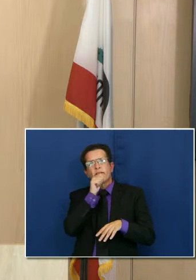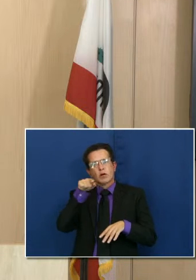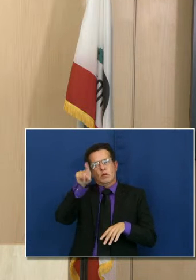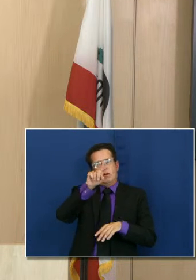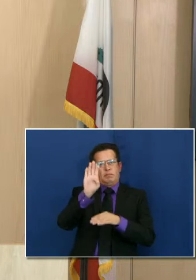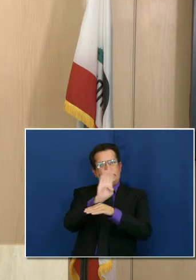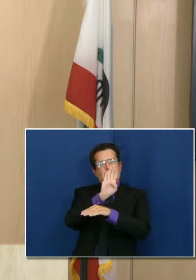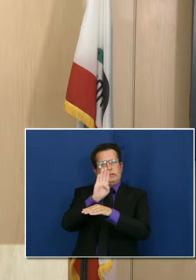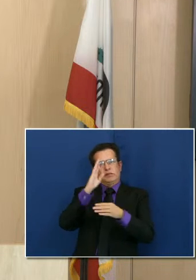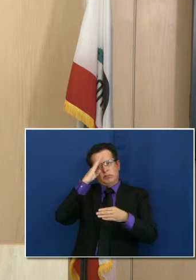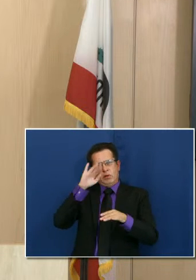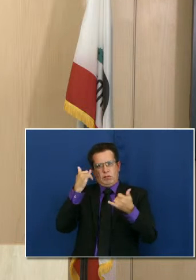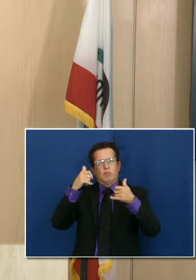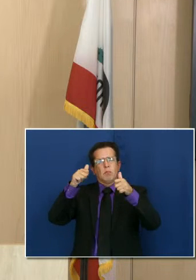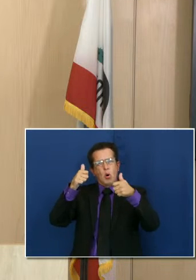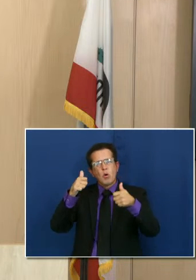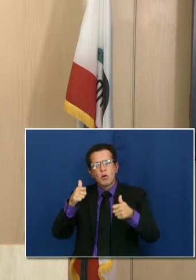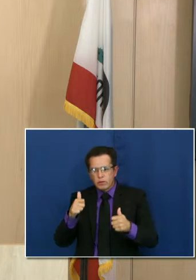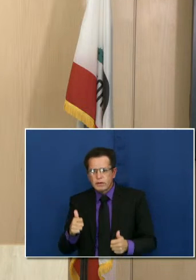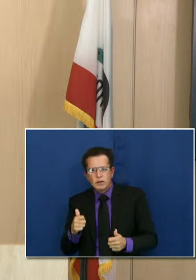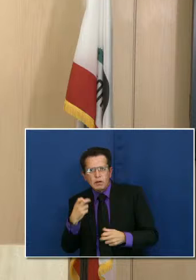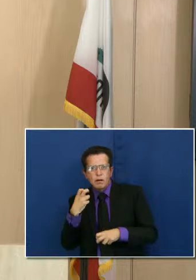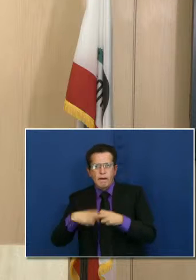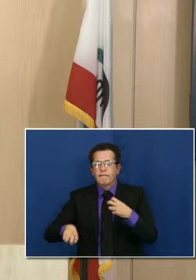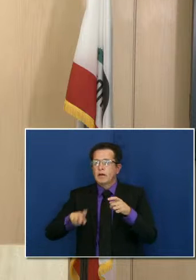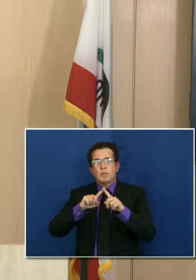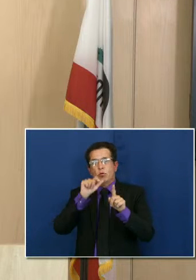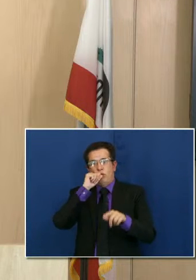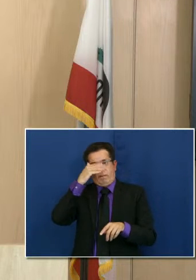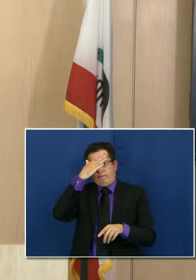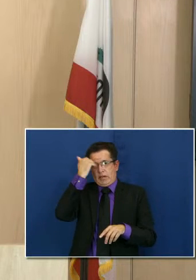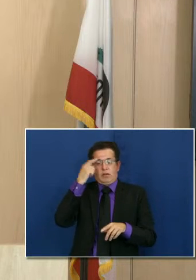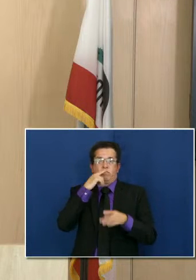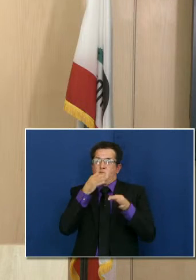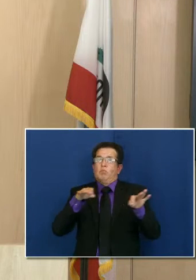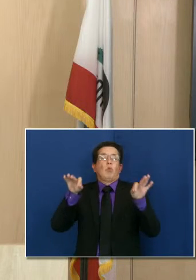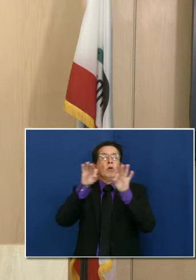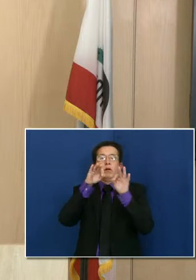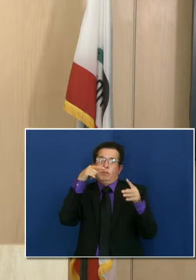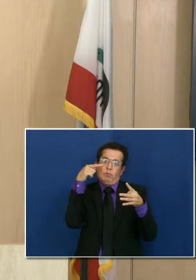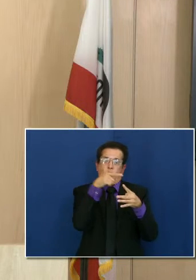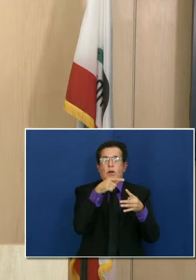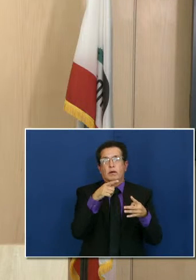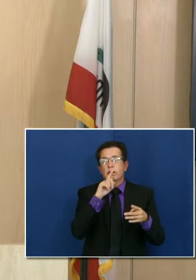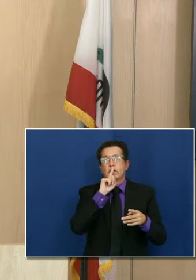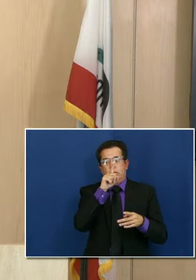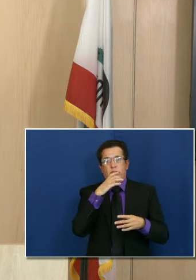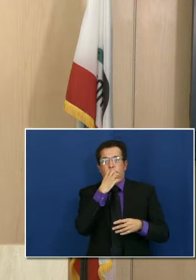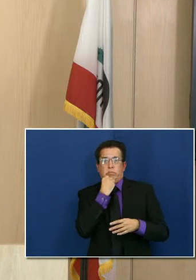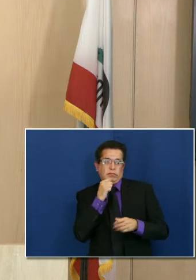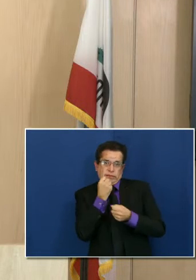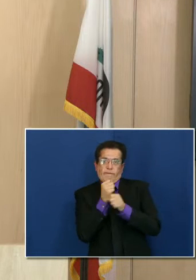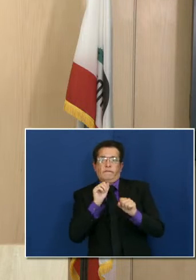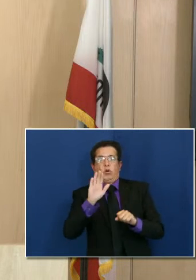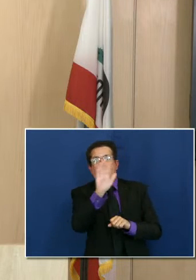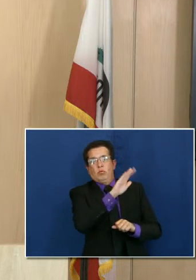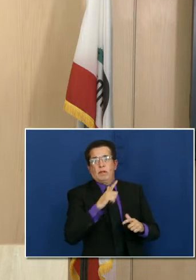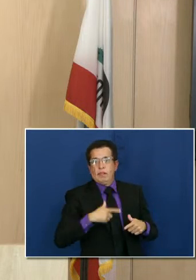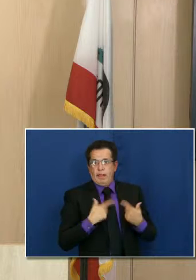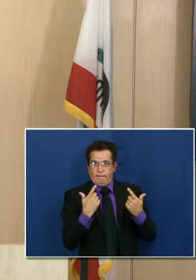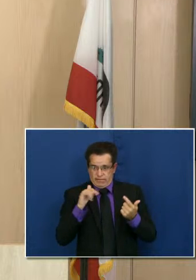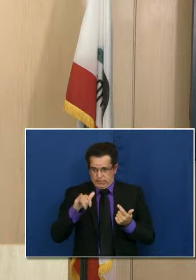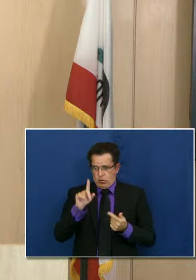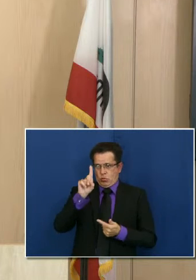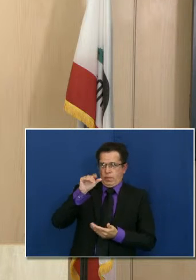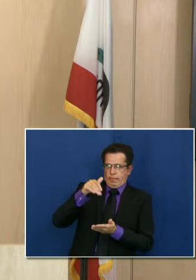and upended our way of life. But let us not forget the true cost of this pandemic is in the lives of those